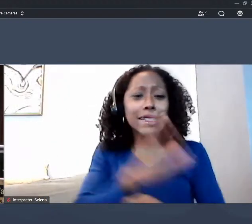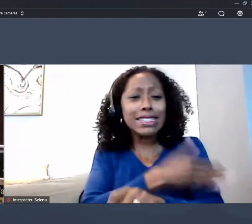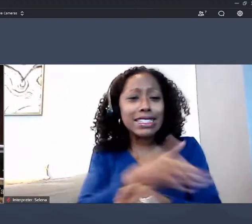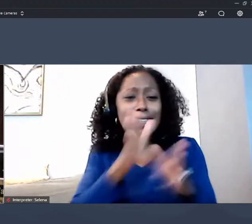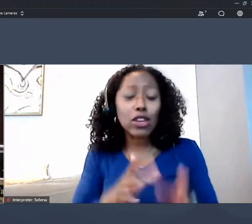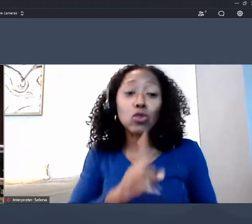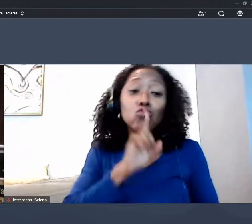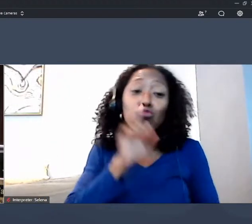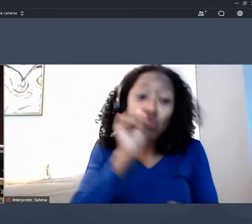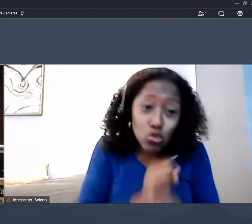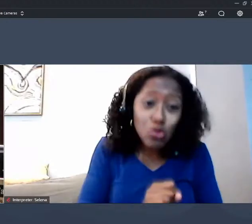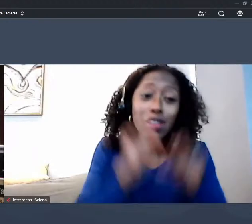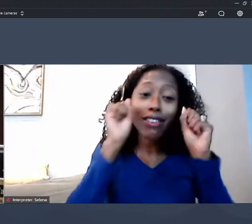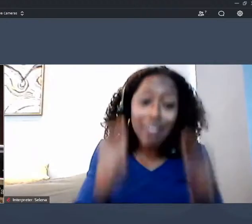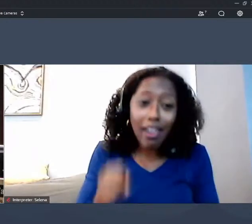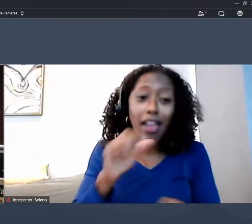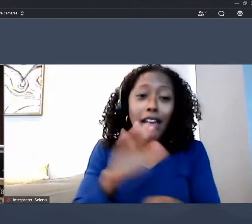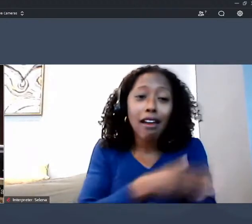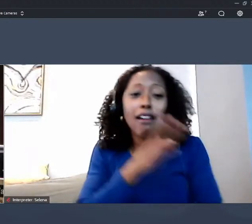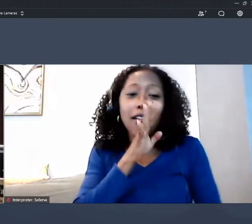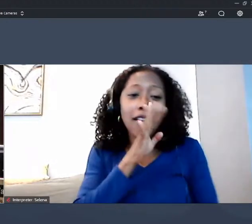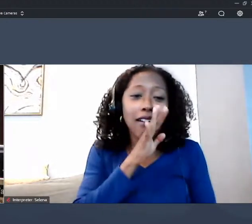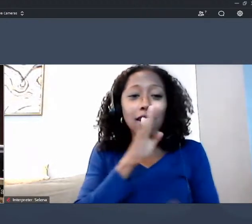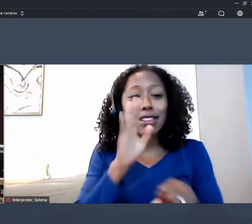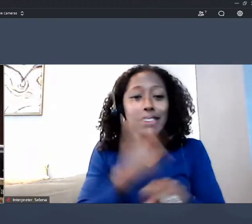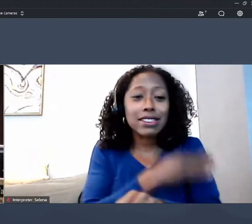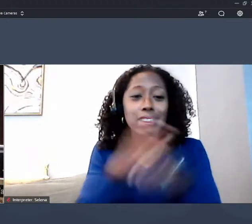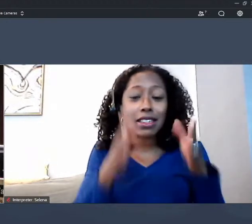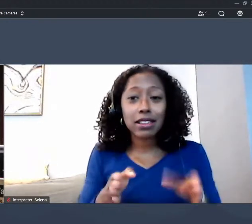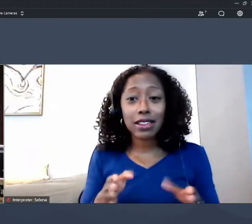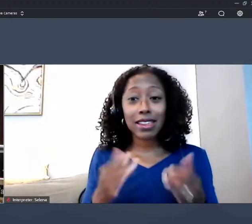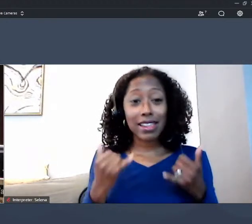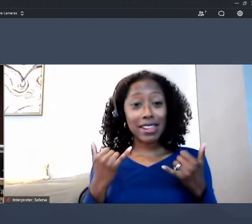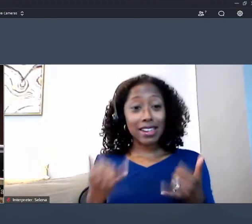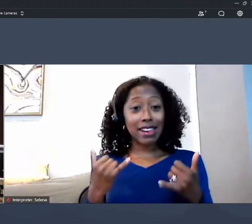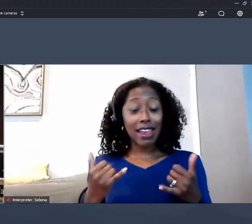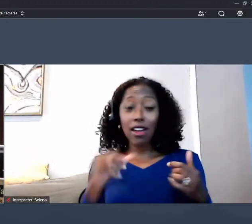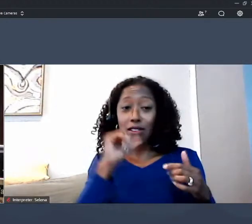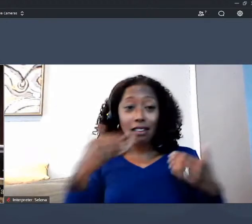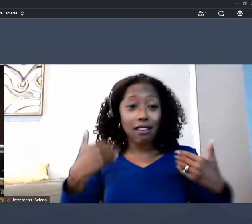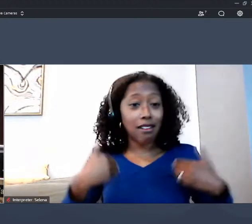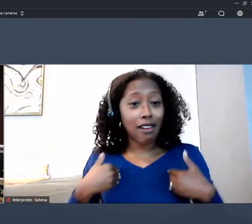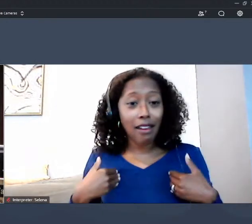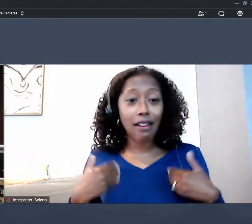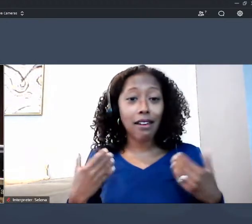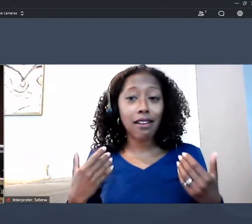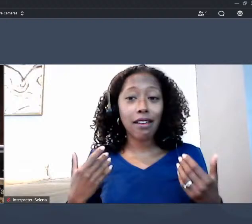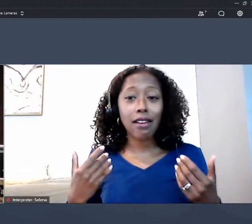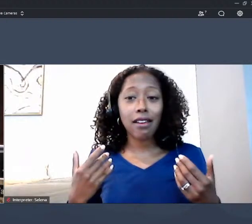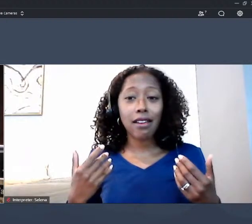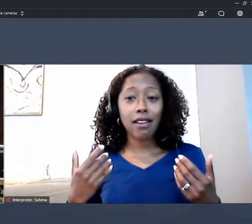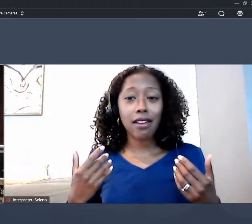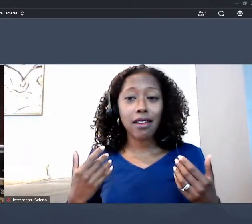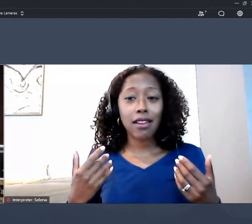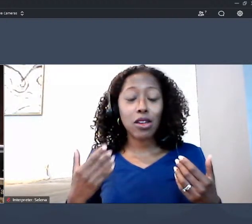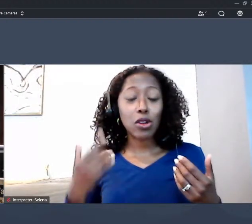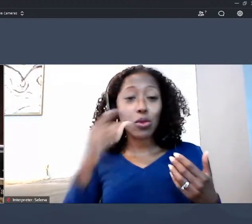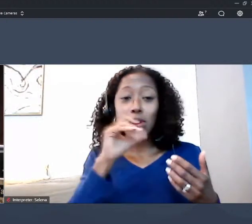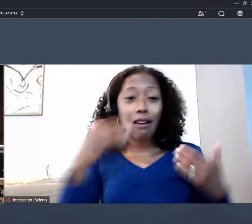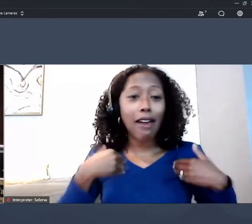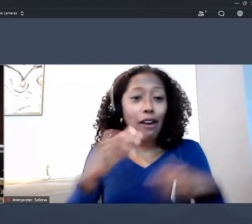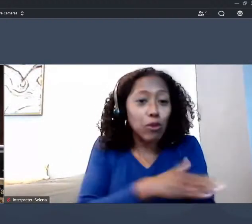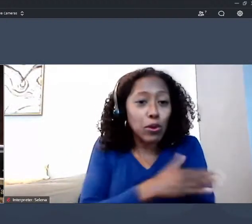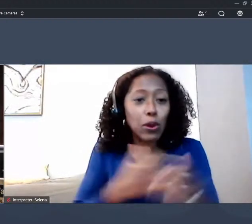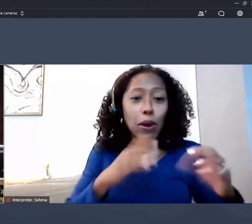sing. You know, if a lot of times now, if you don't have the instruments and you just hear some people trying to